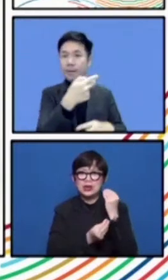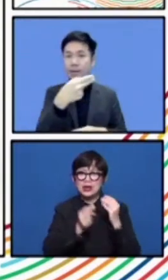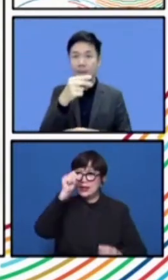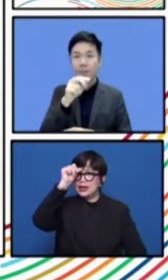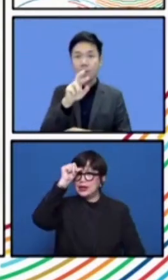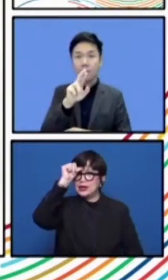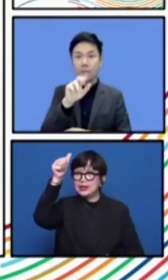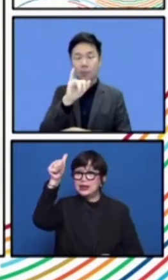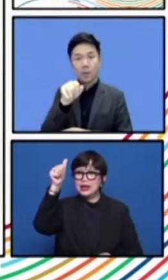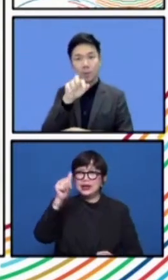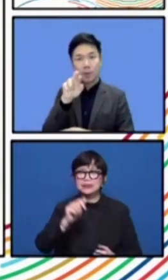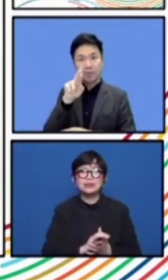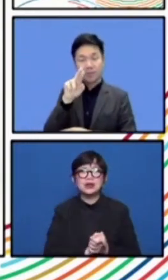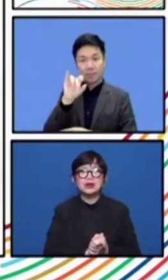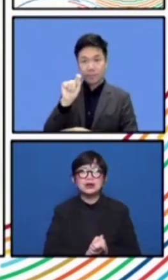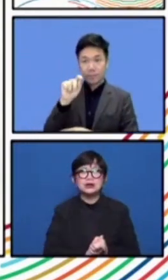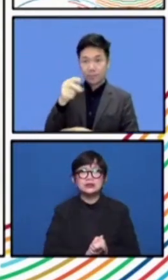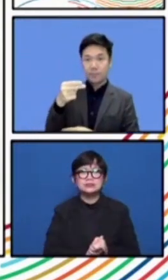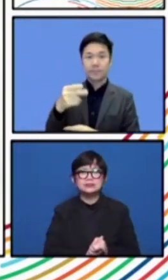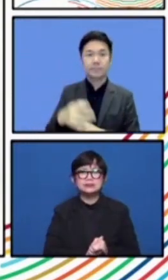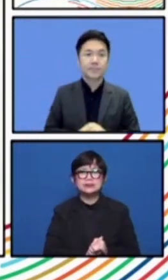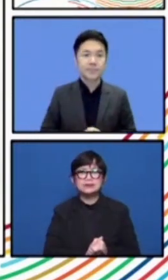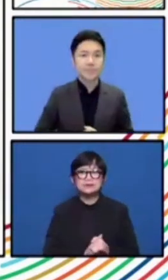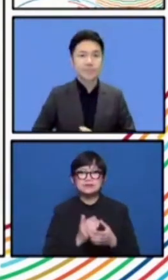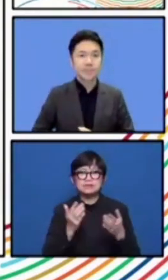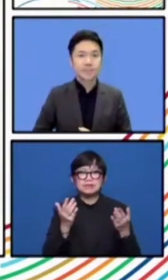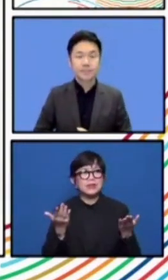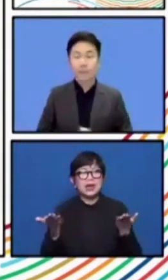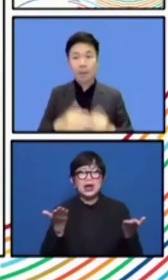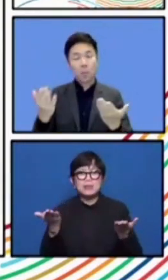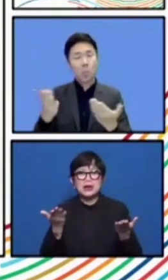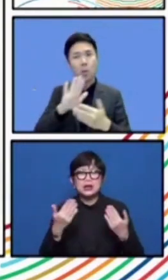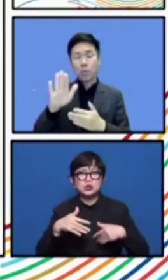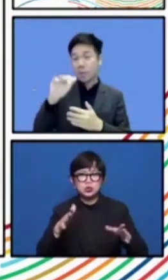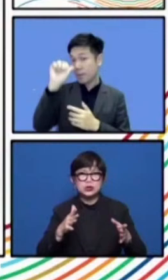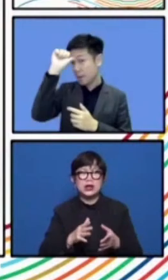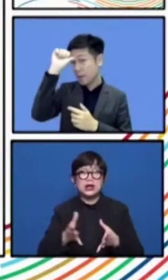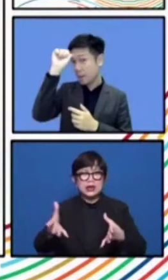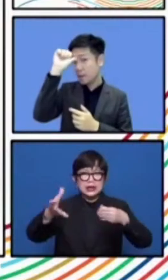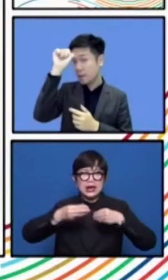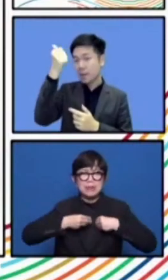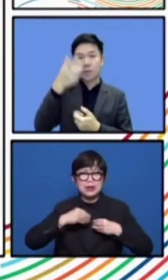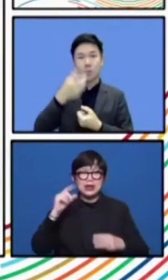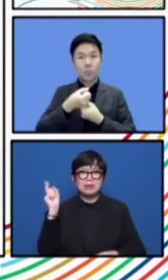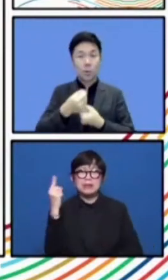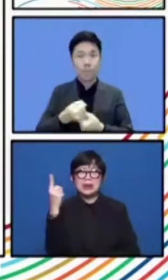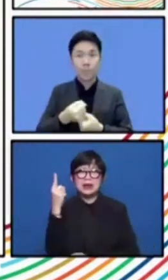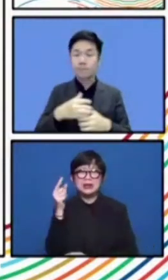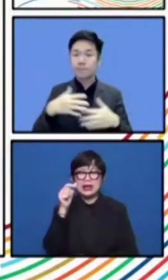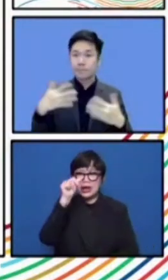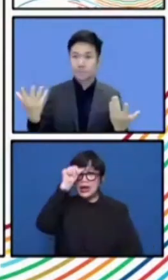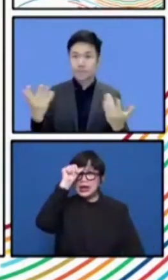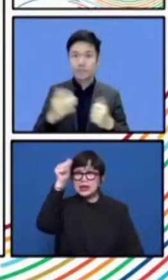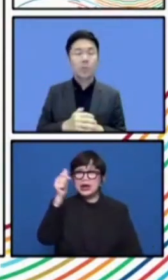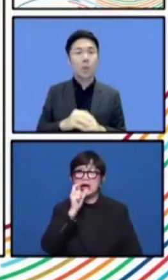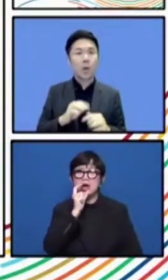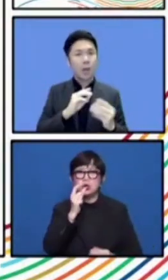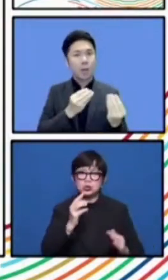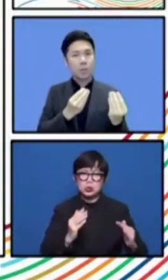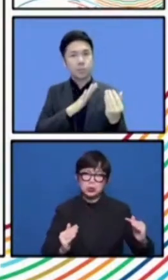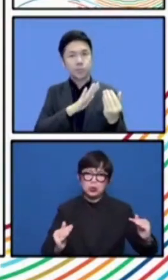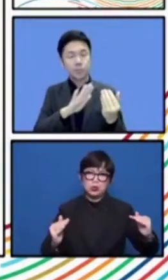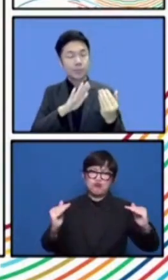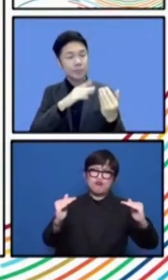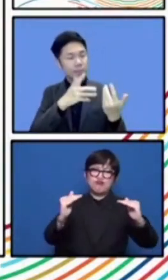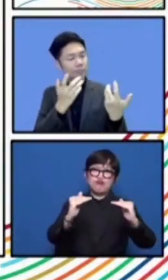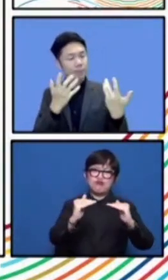uh but we'd like to know the measures that the government India has taken to align its National legislation with the convention and could you